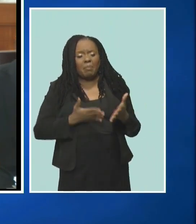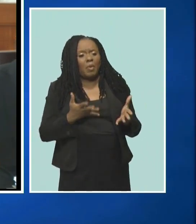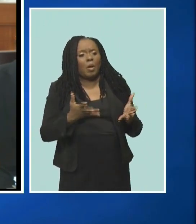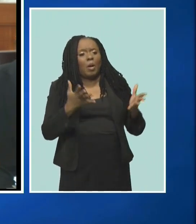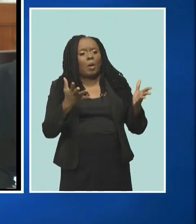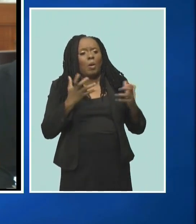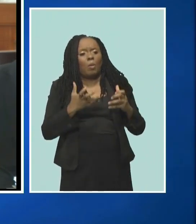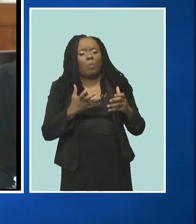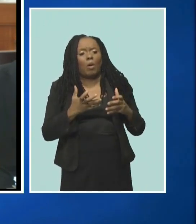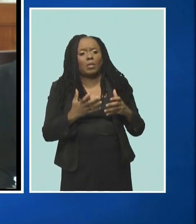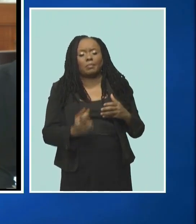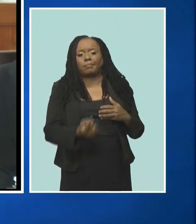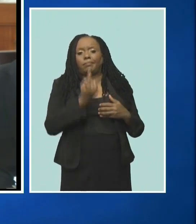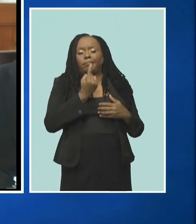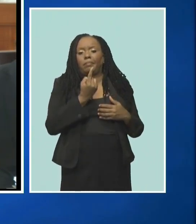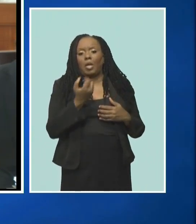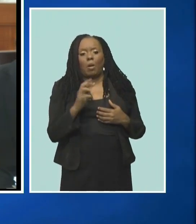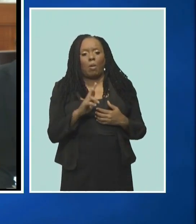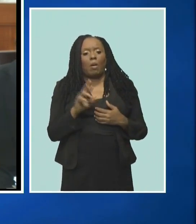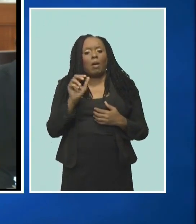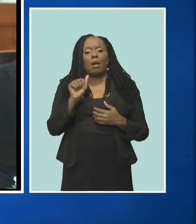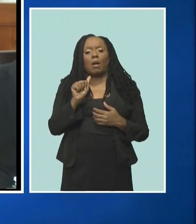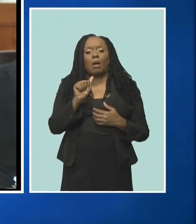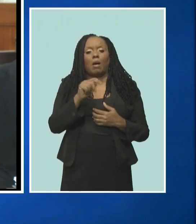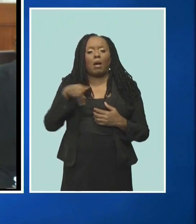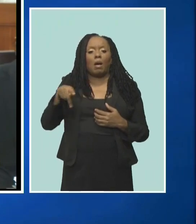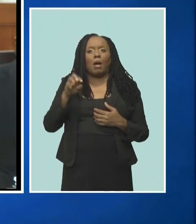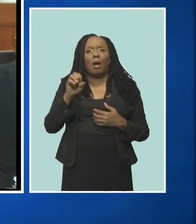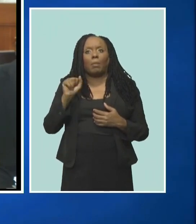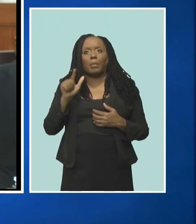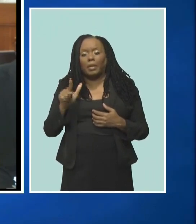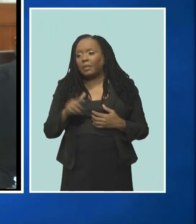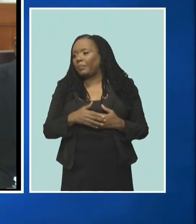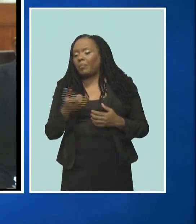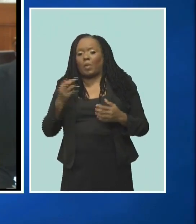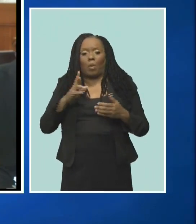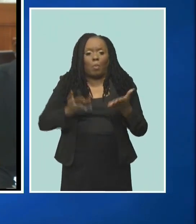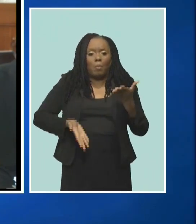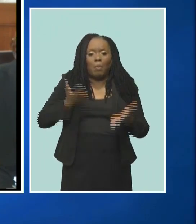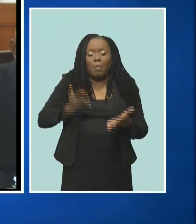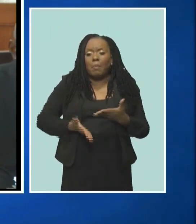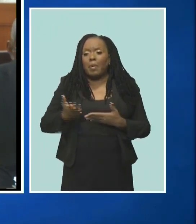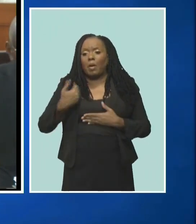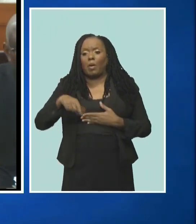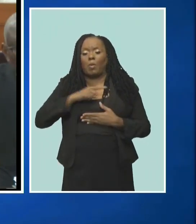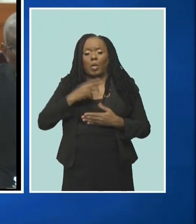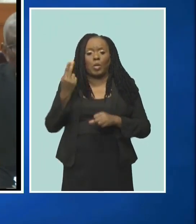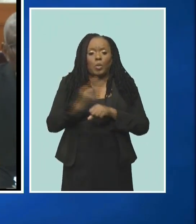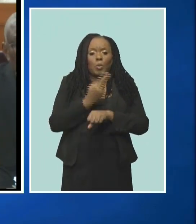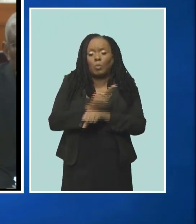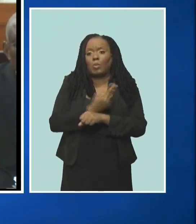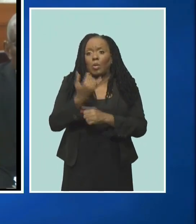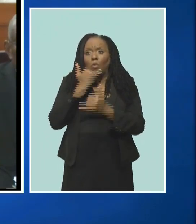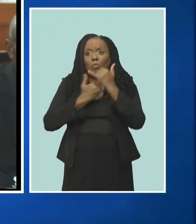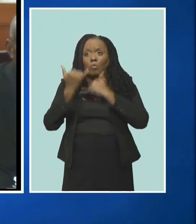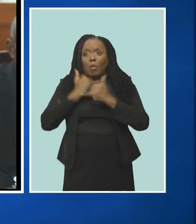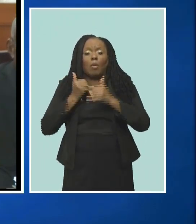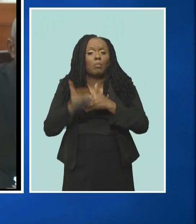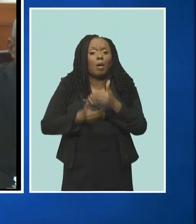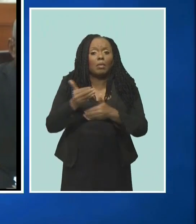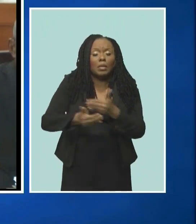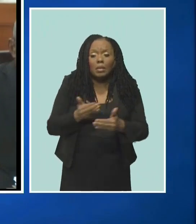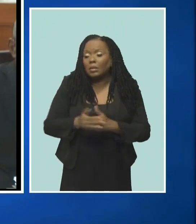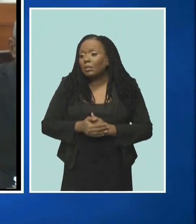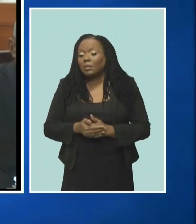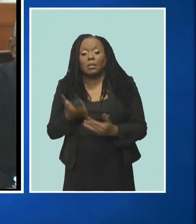it may be struck down, for fear that we are using incorrect process, for fear that it might affect